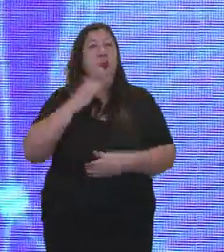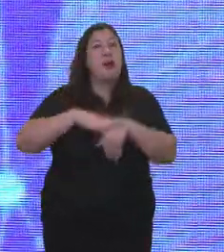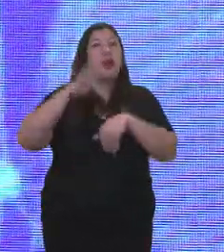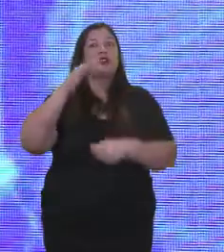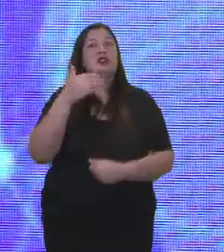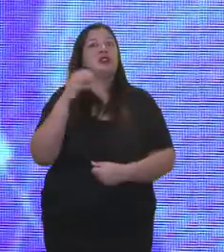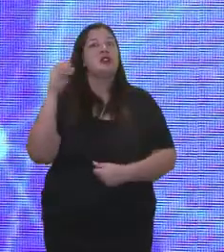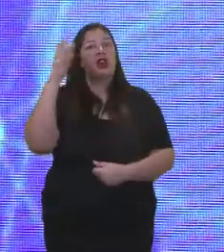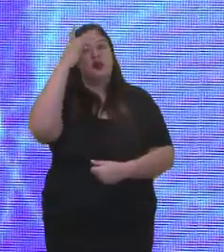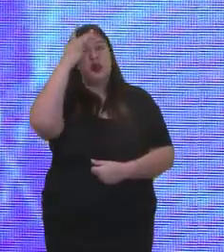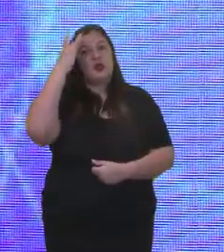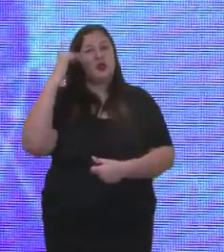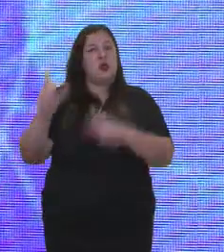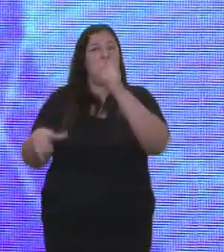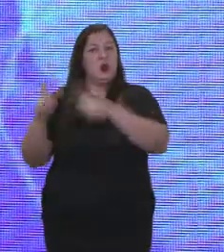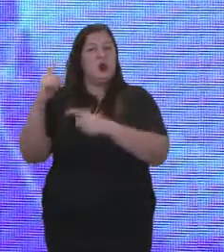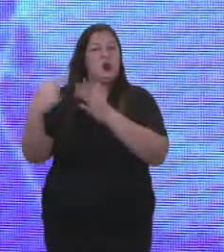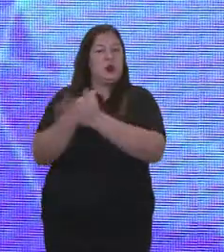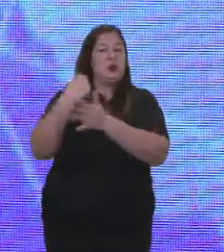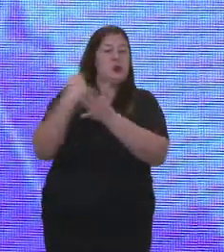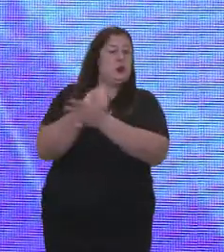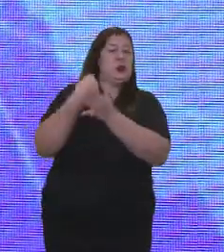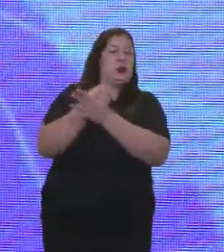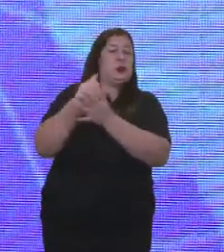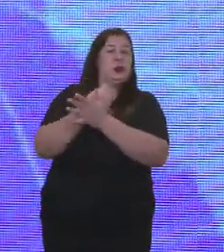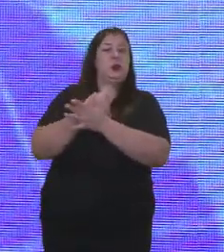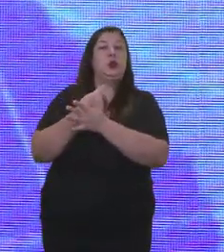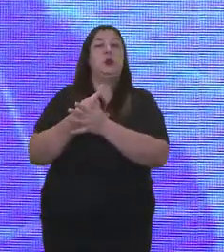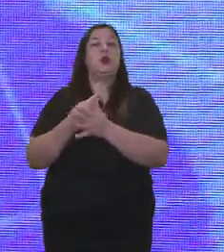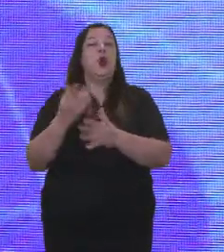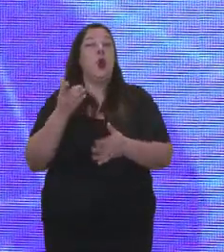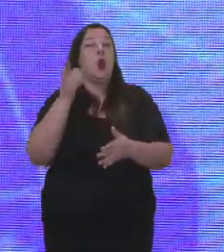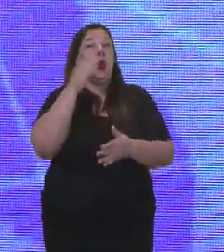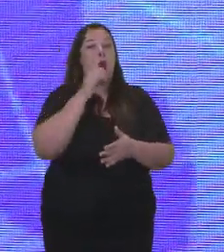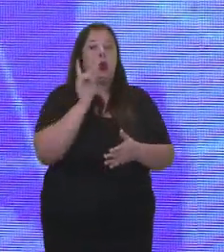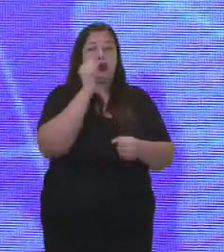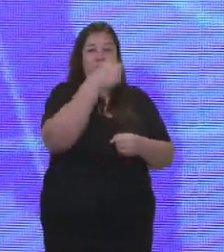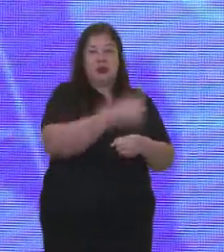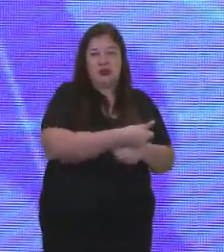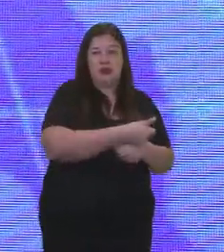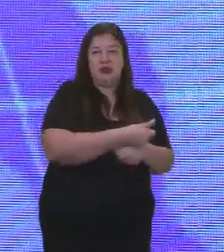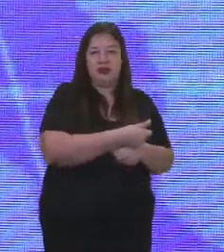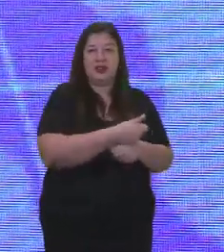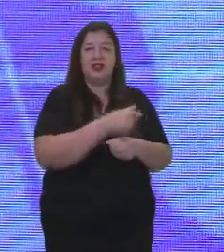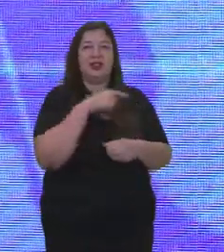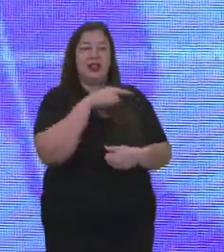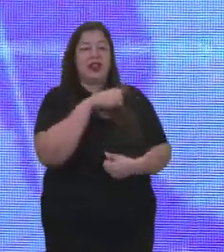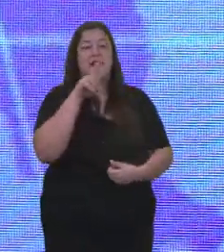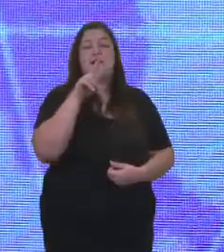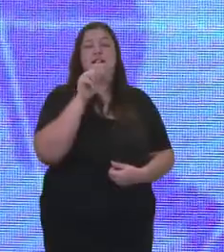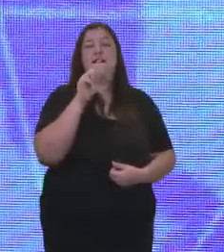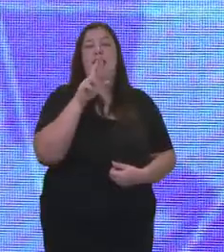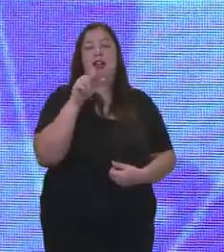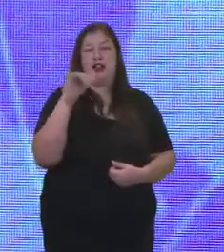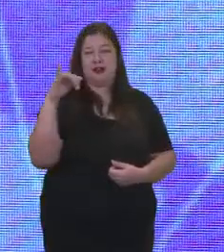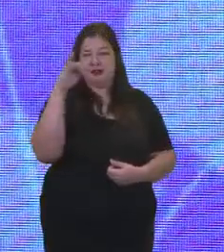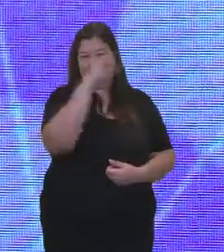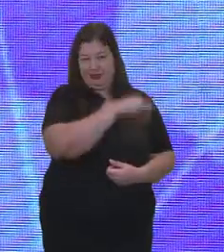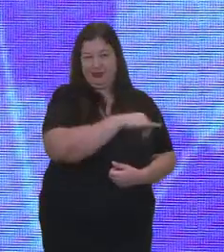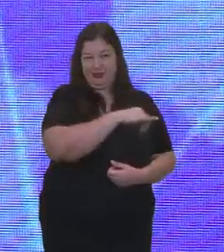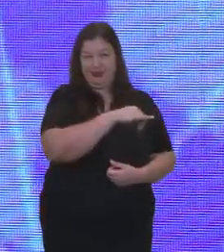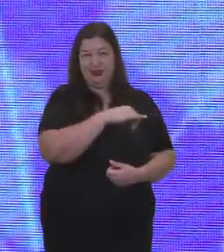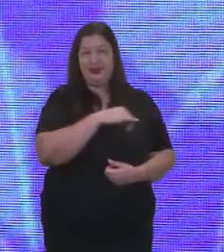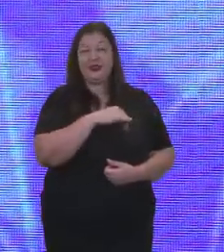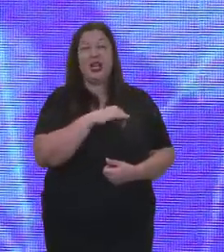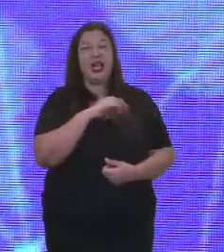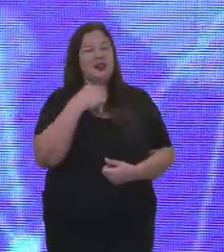I was interviewed by 100 investors when I took up the board of Vale. Vale is a very important Brazilian